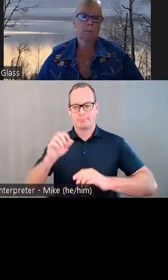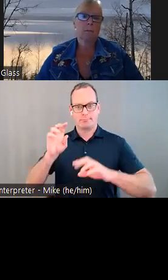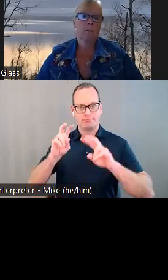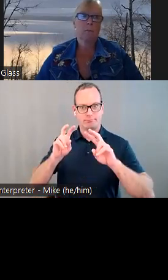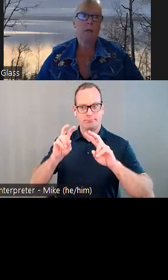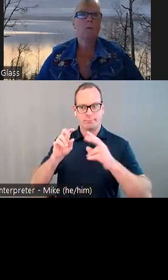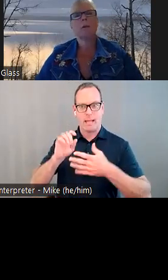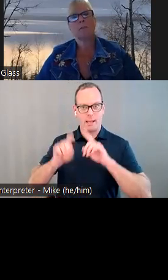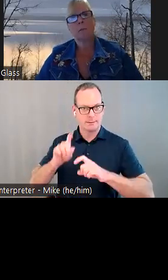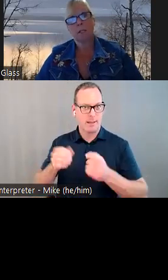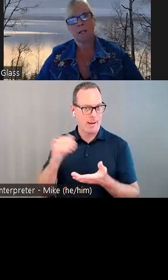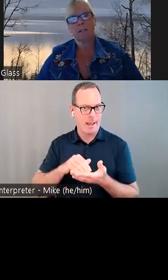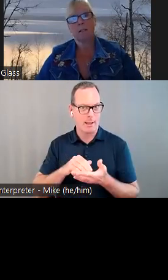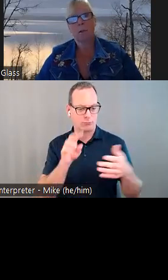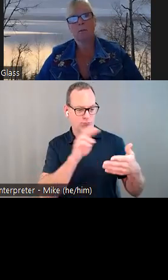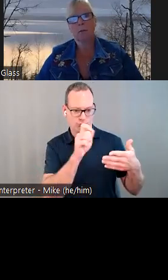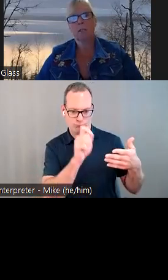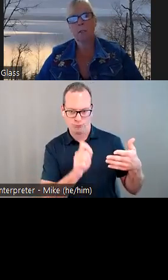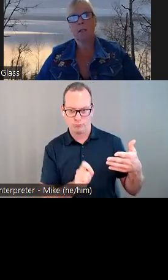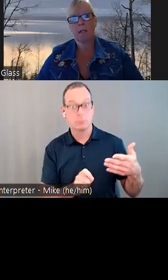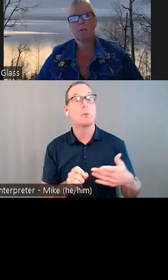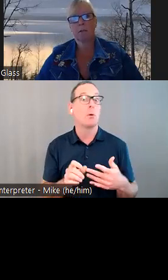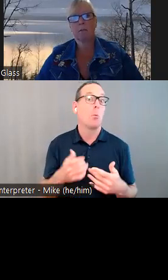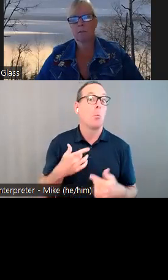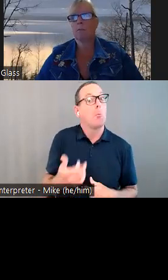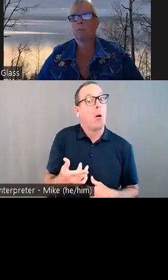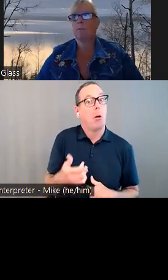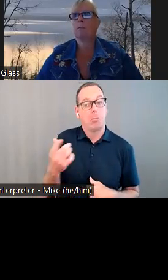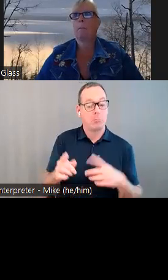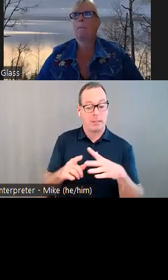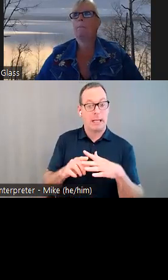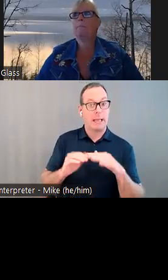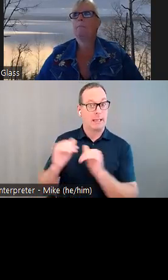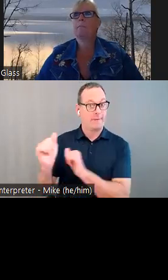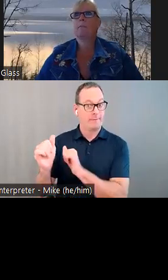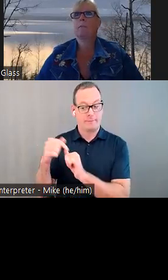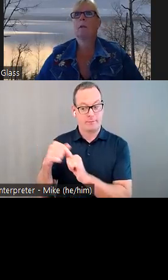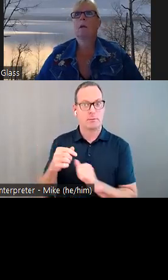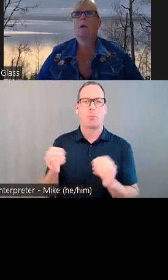time we have more information at exit about our folks than we did at entrance.